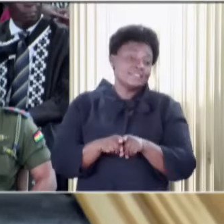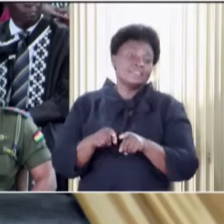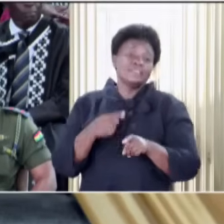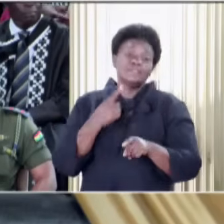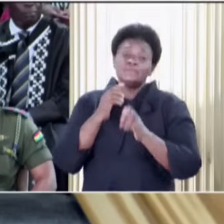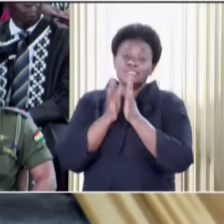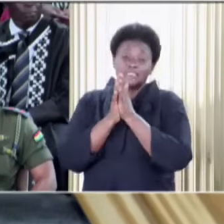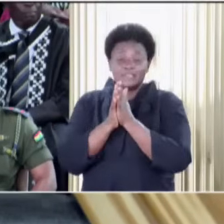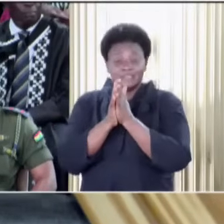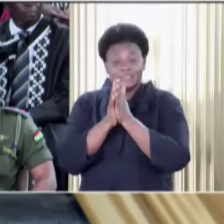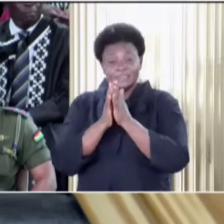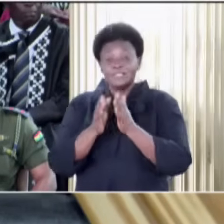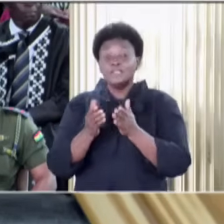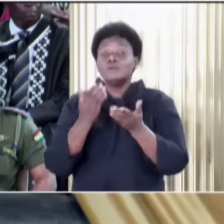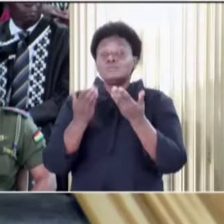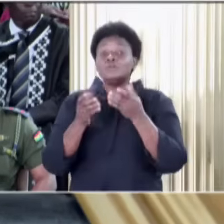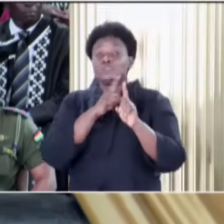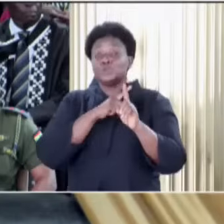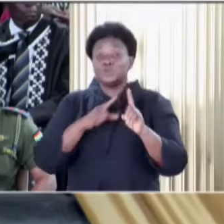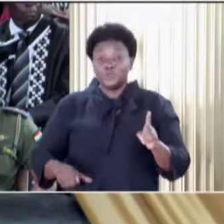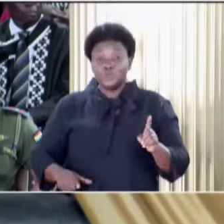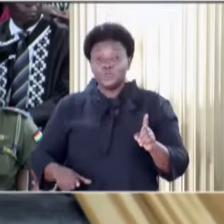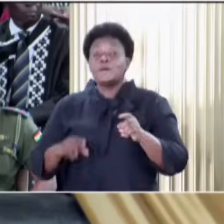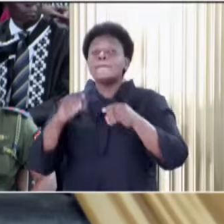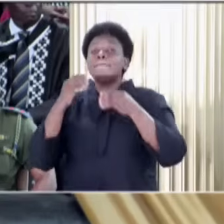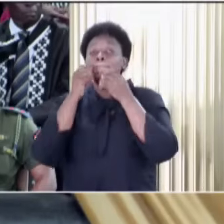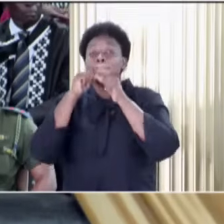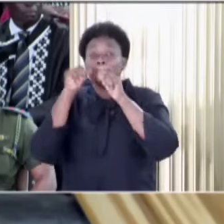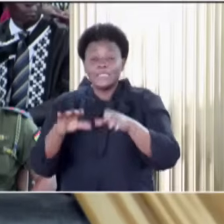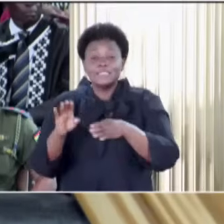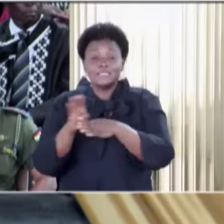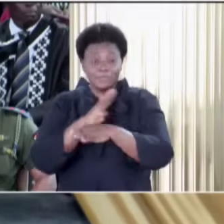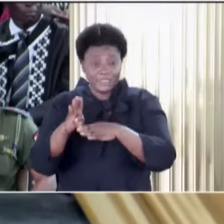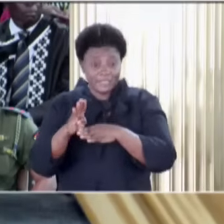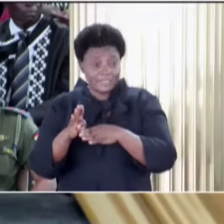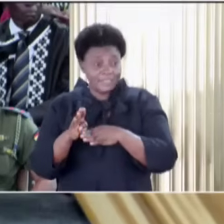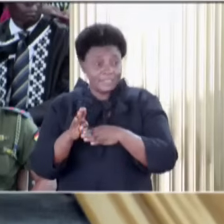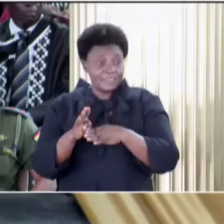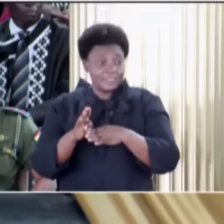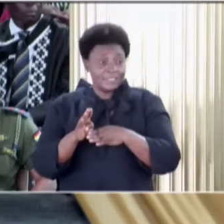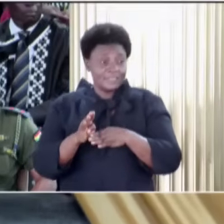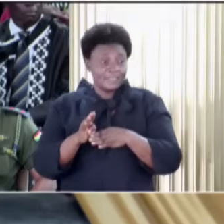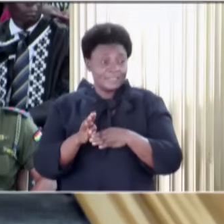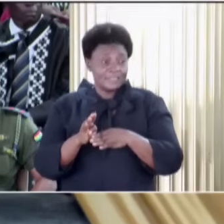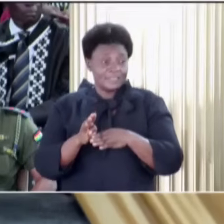us. May the Lord bless our businesses. Amen.